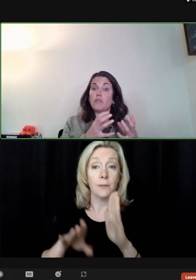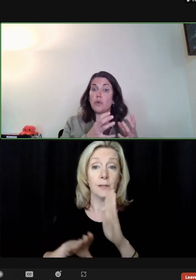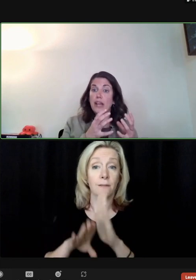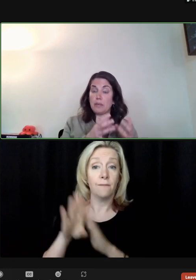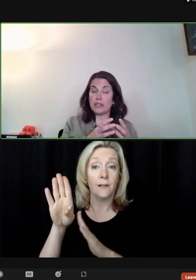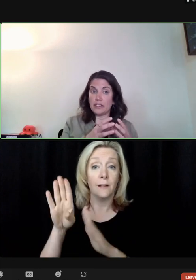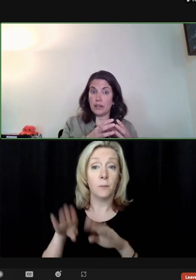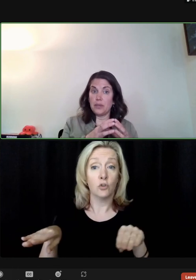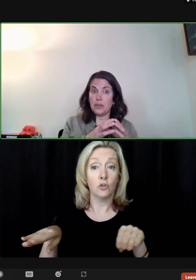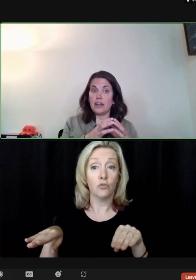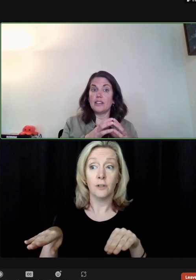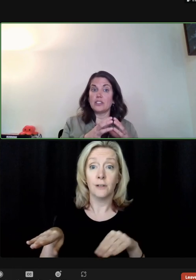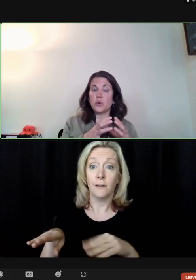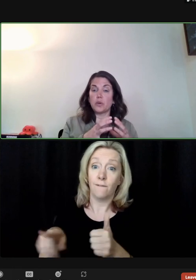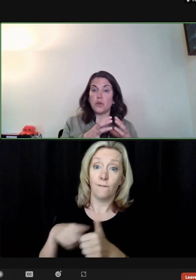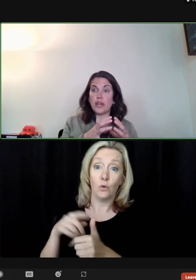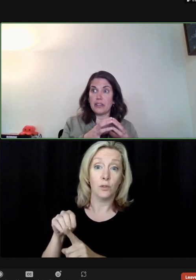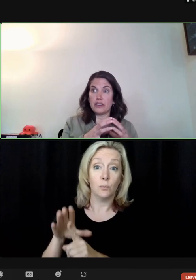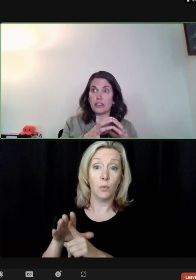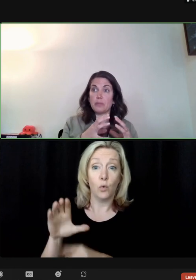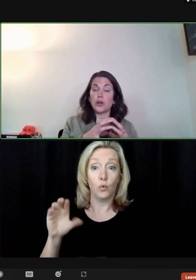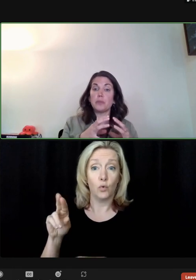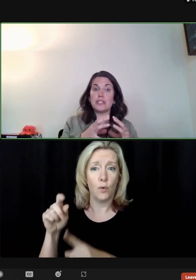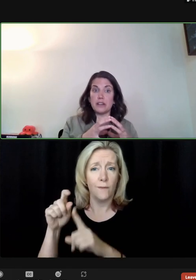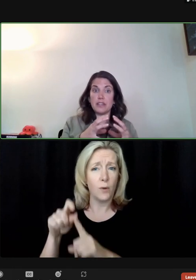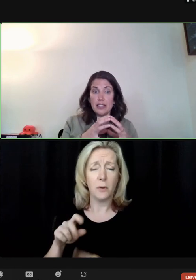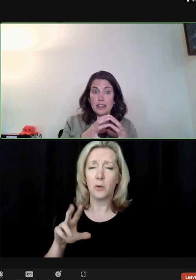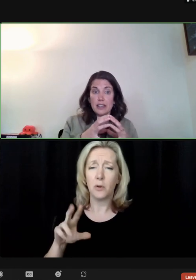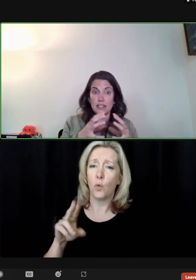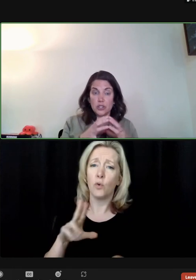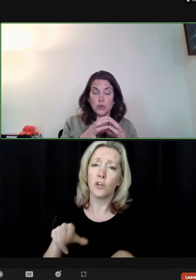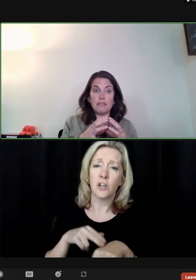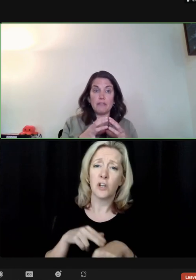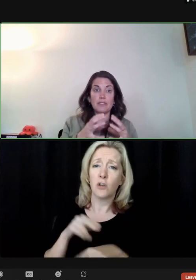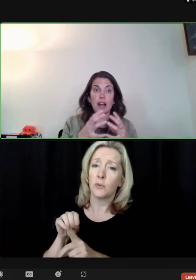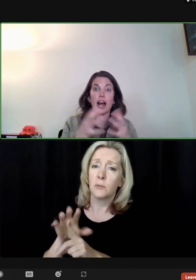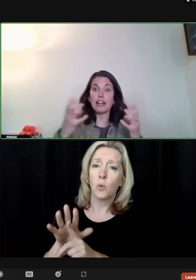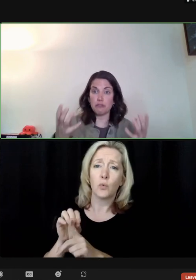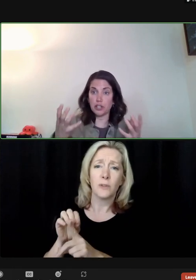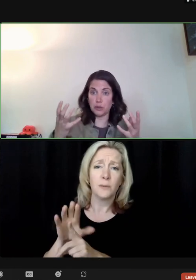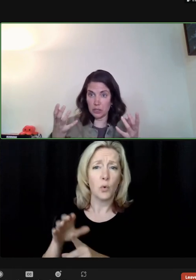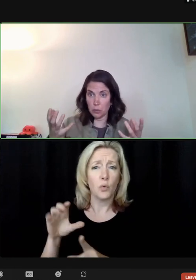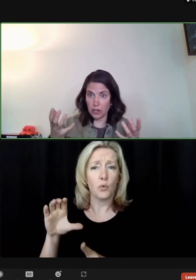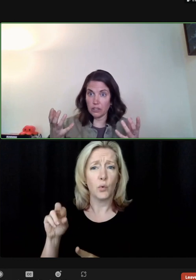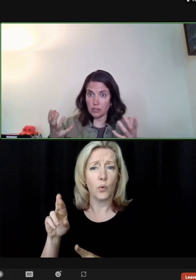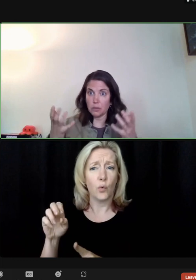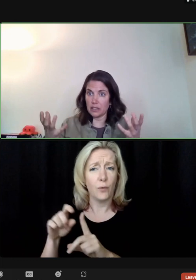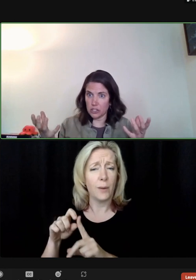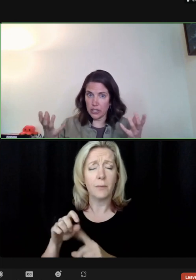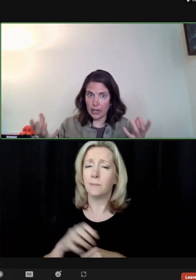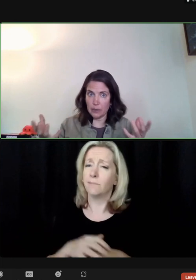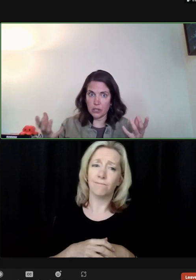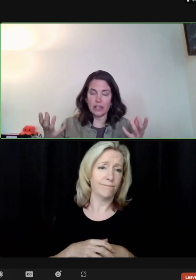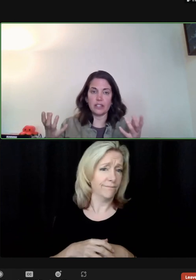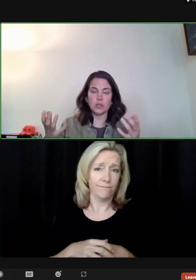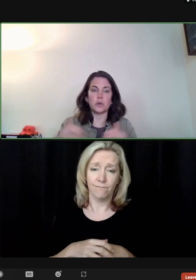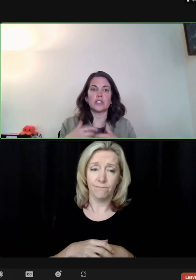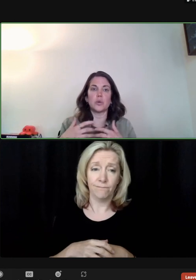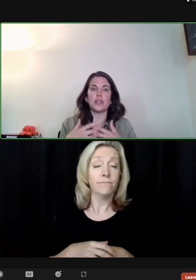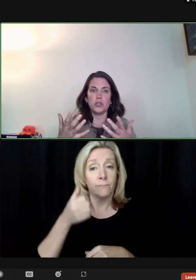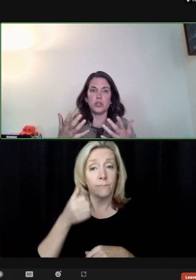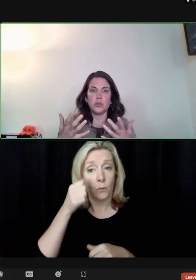with core vocabulary, because core vocabulary, the purpose of it is to have these high frequency words from the English